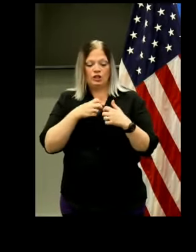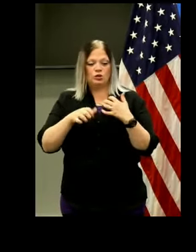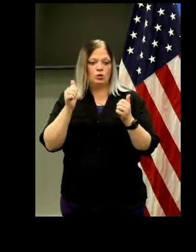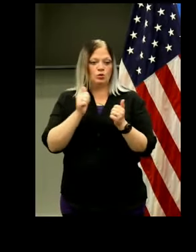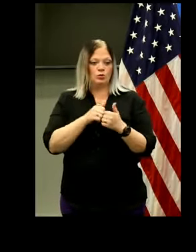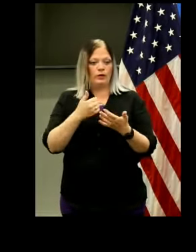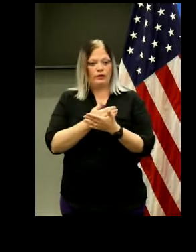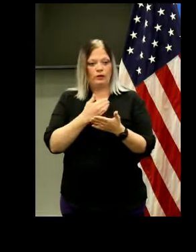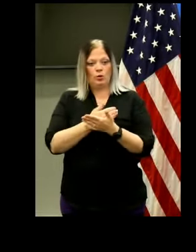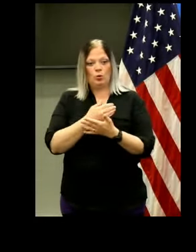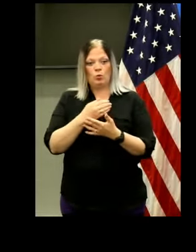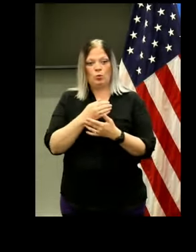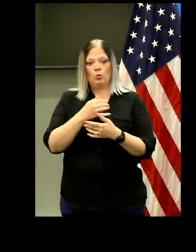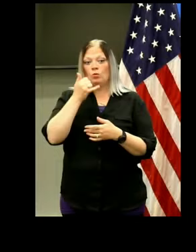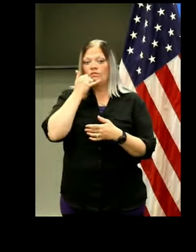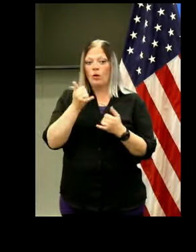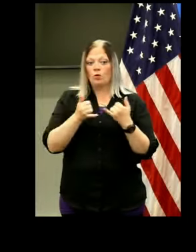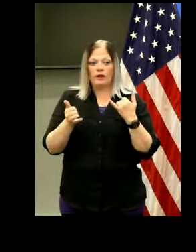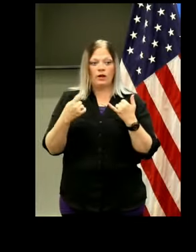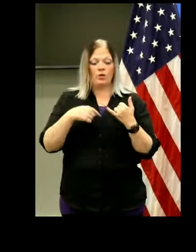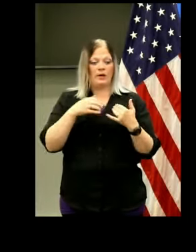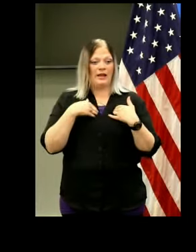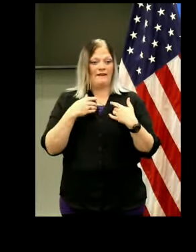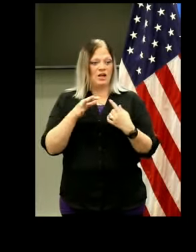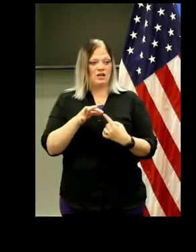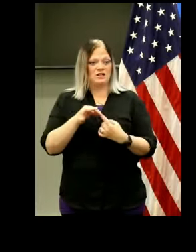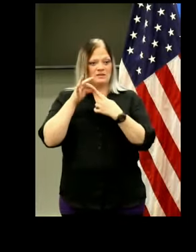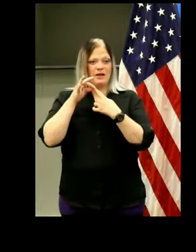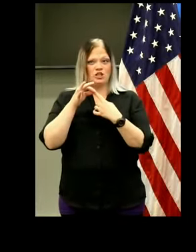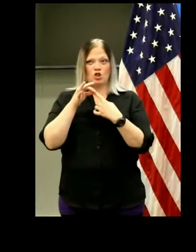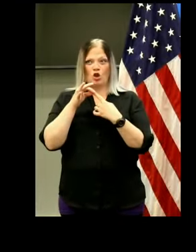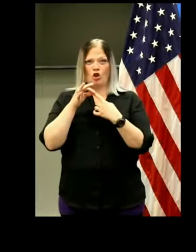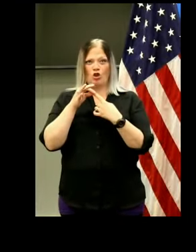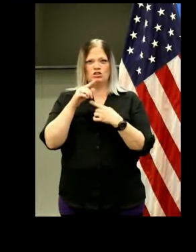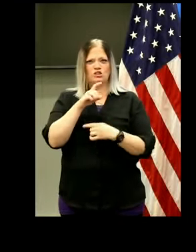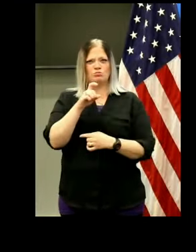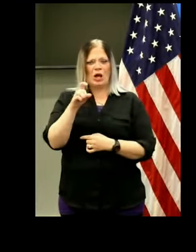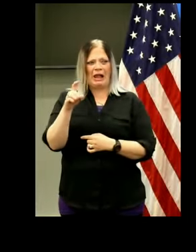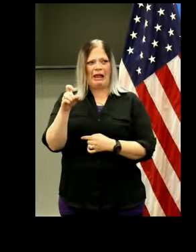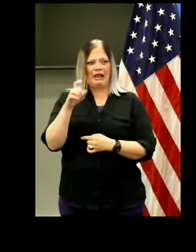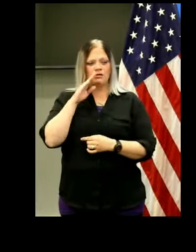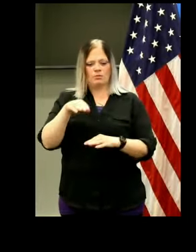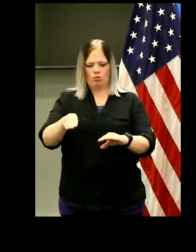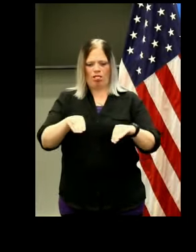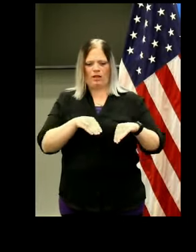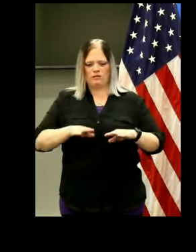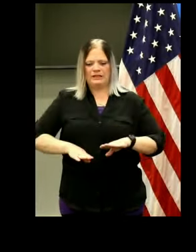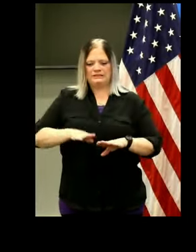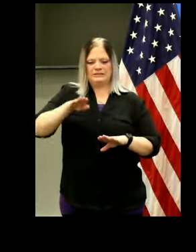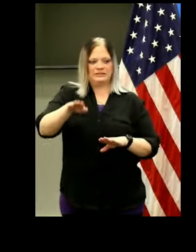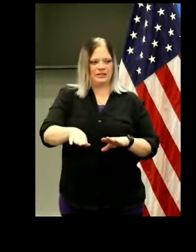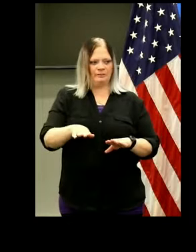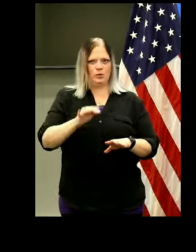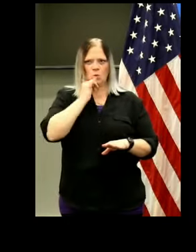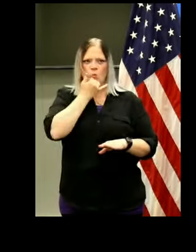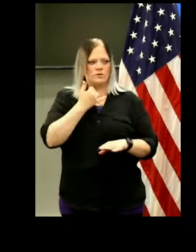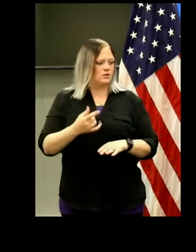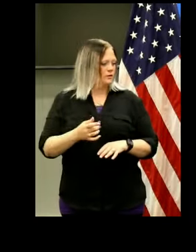associated with our new line. And we've got our special little spray here, so I'm going to pull out the step for the doc. Oops.